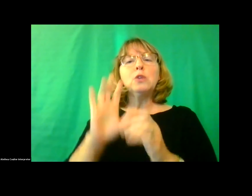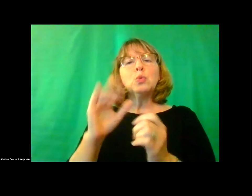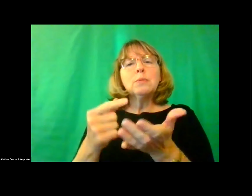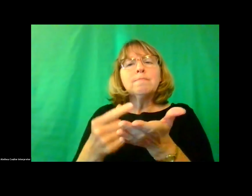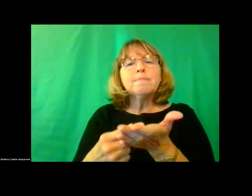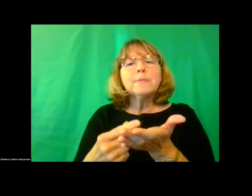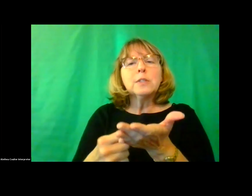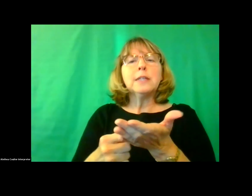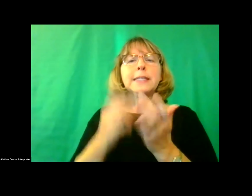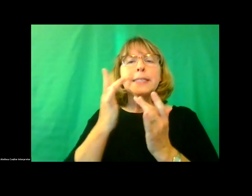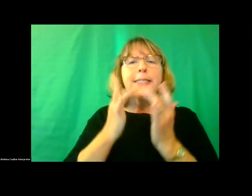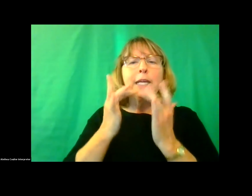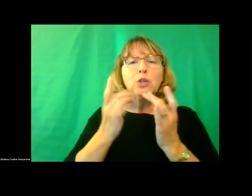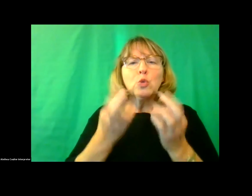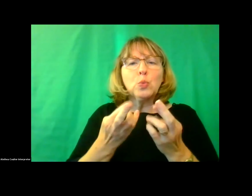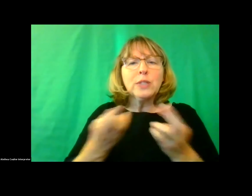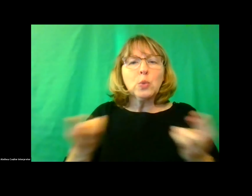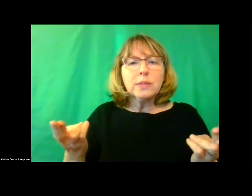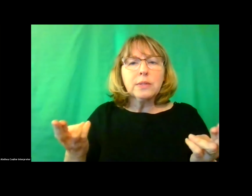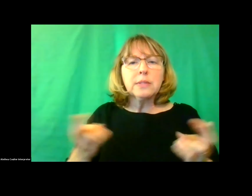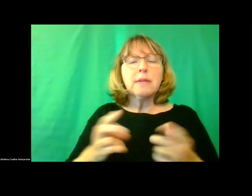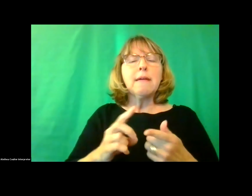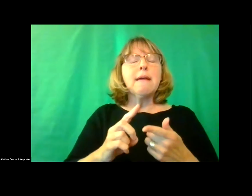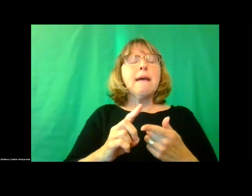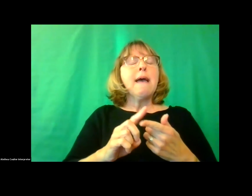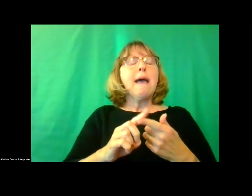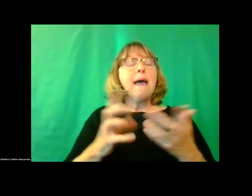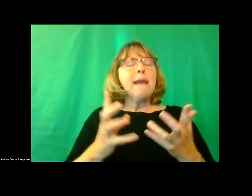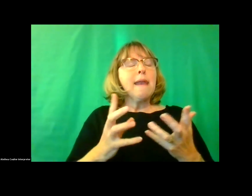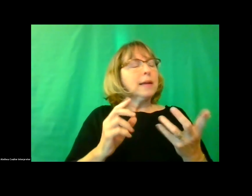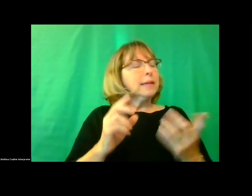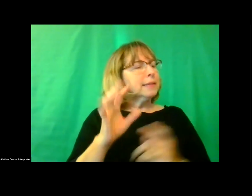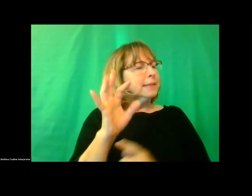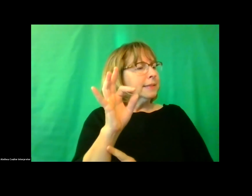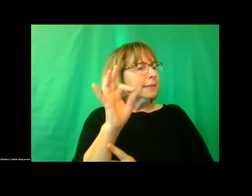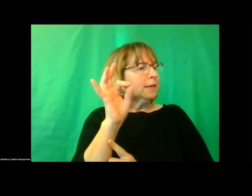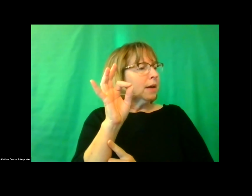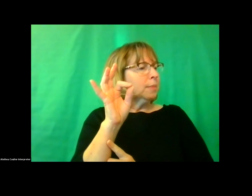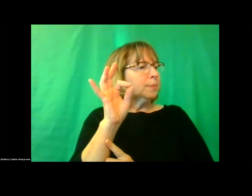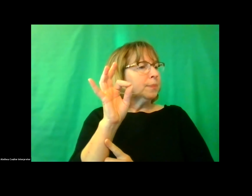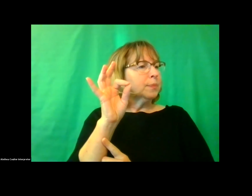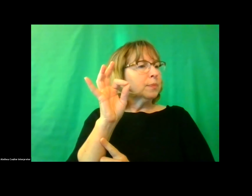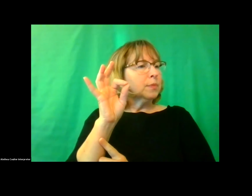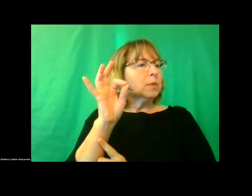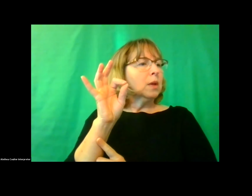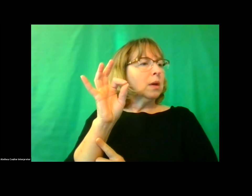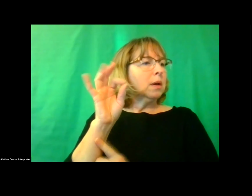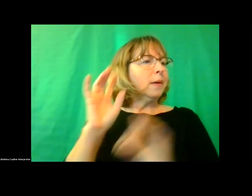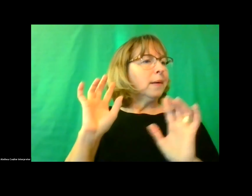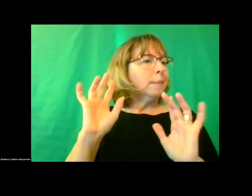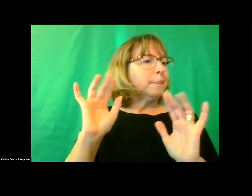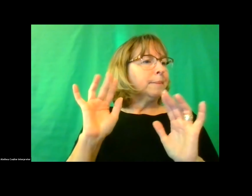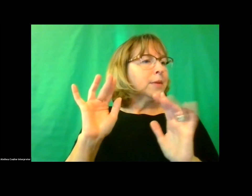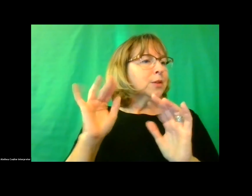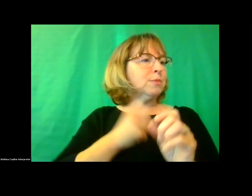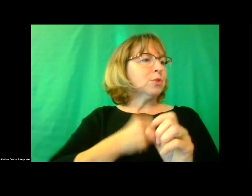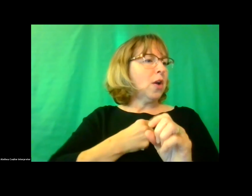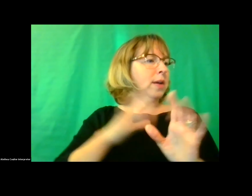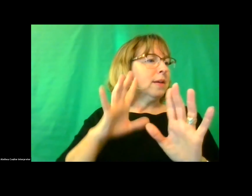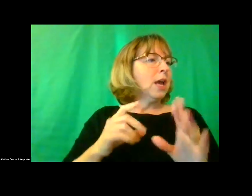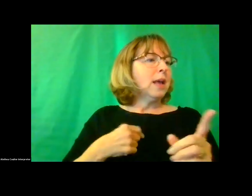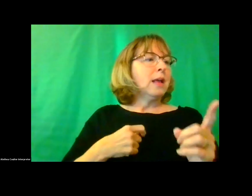ethical frameworks and lessons from the COVID-19 crisis will be Dr. Margie Shaw. Dr. Shaw is the